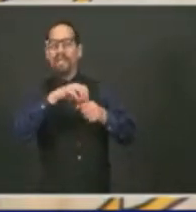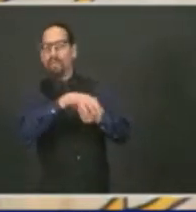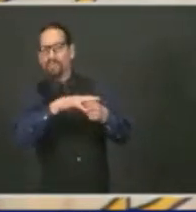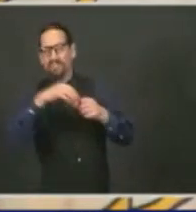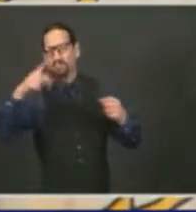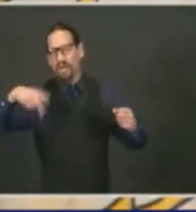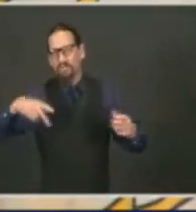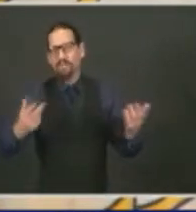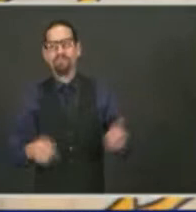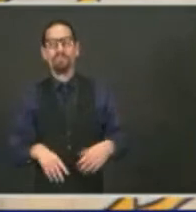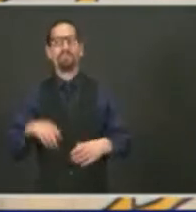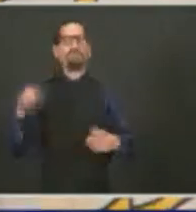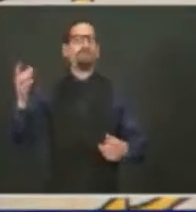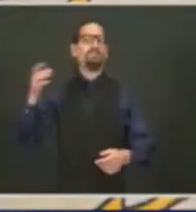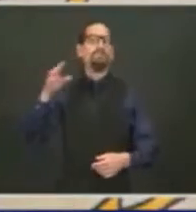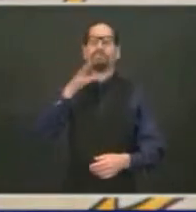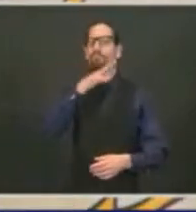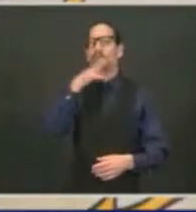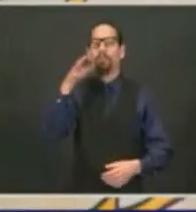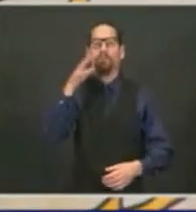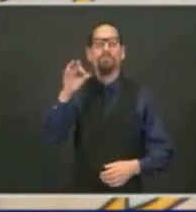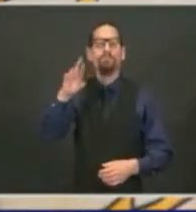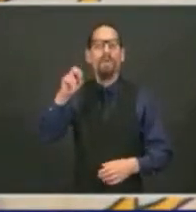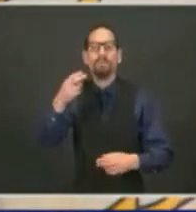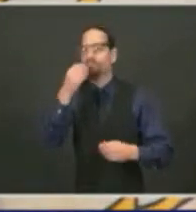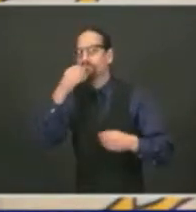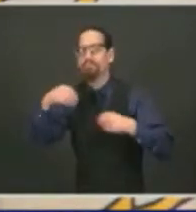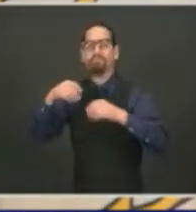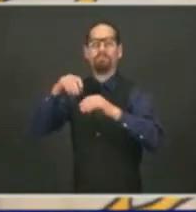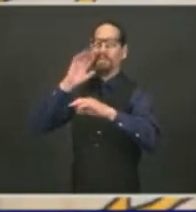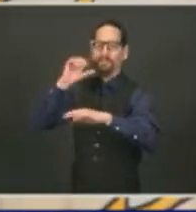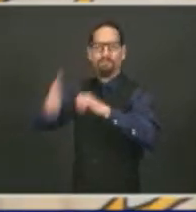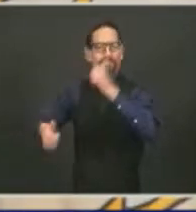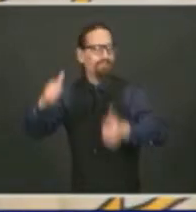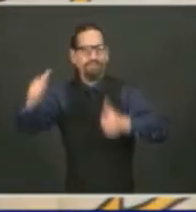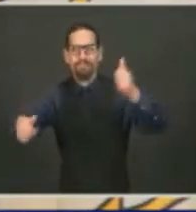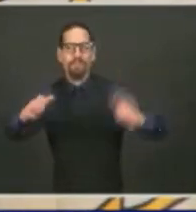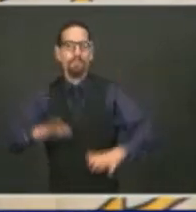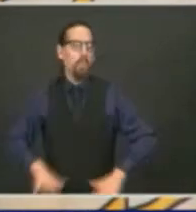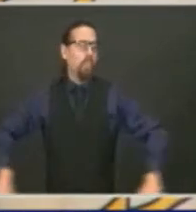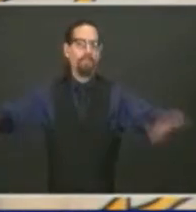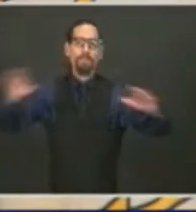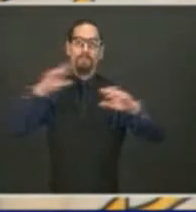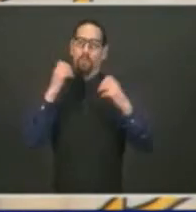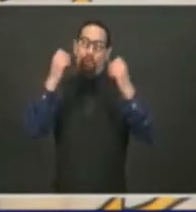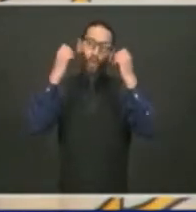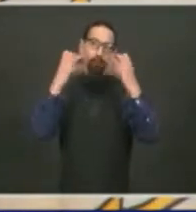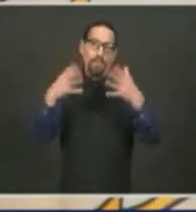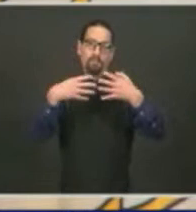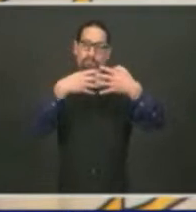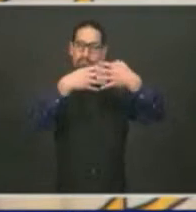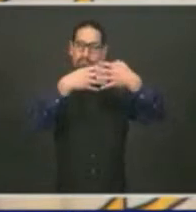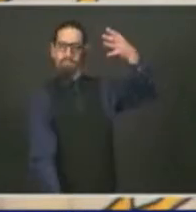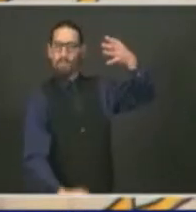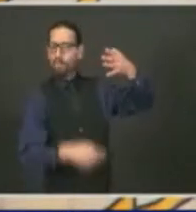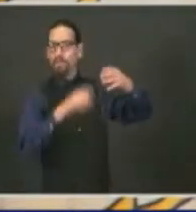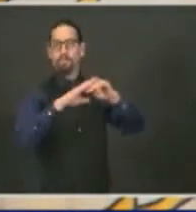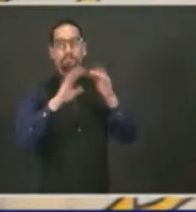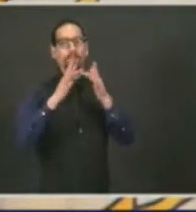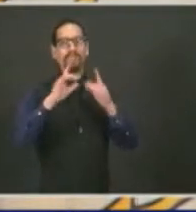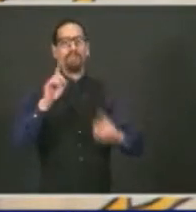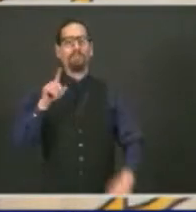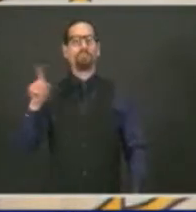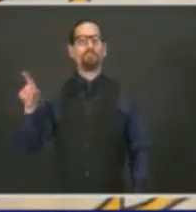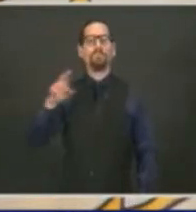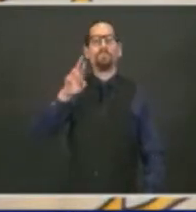Island. There's going to be a full list of these sites on the Department of Health's website. So if you're eager to know where